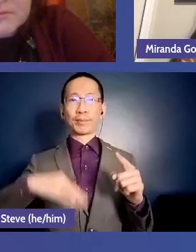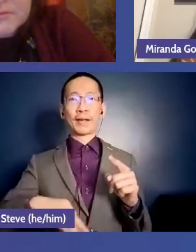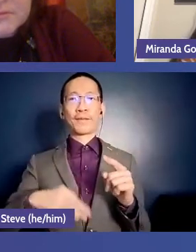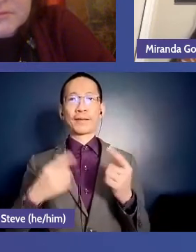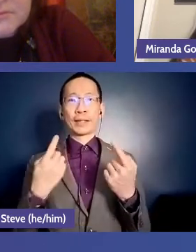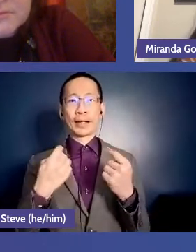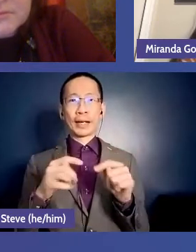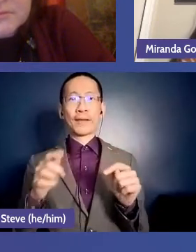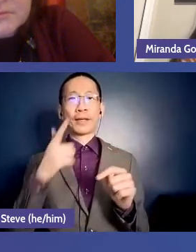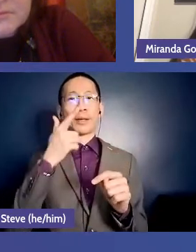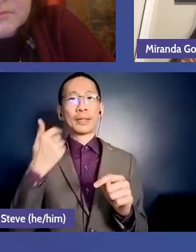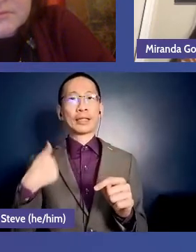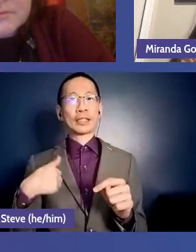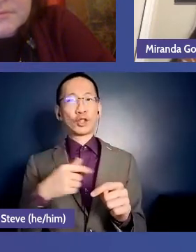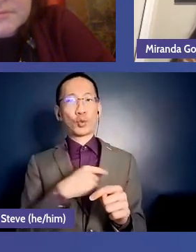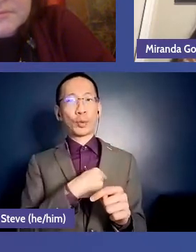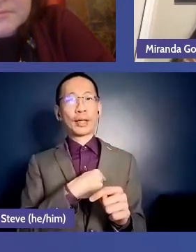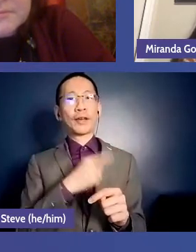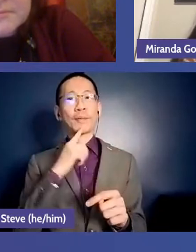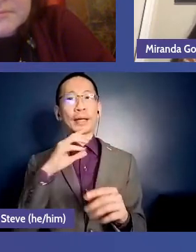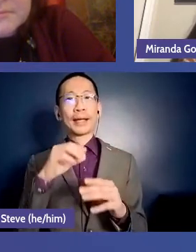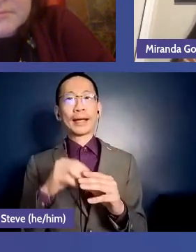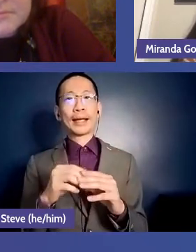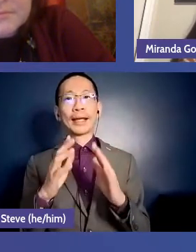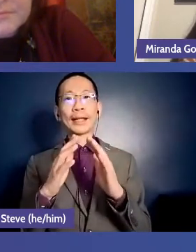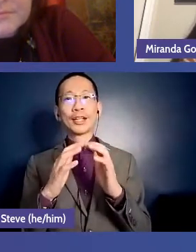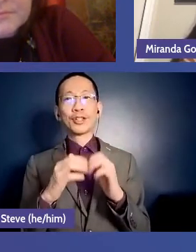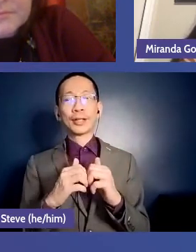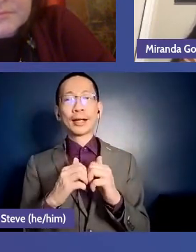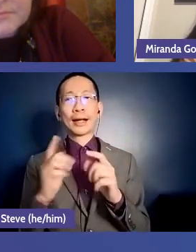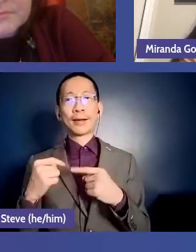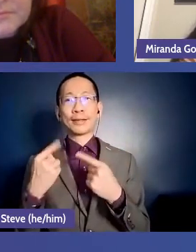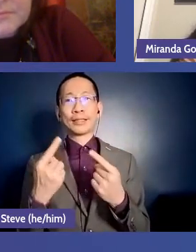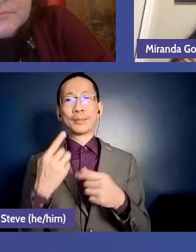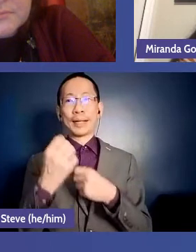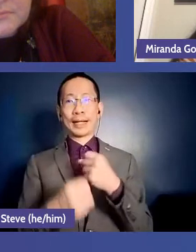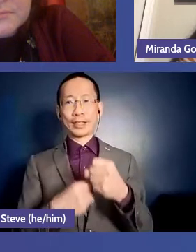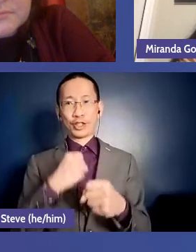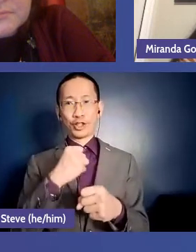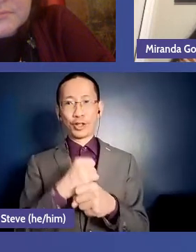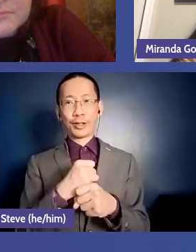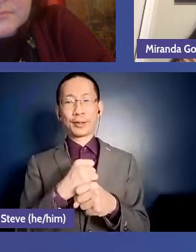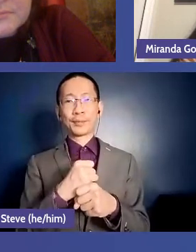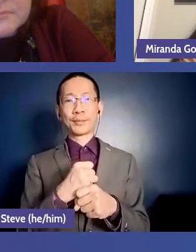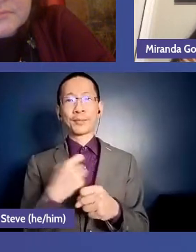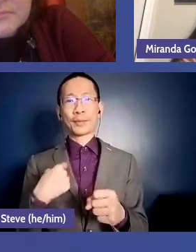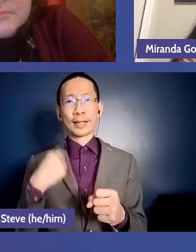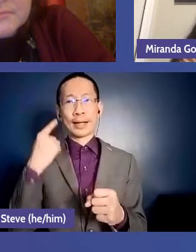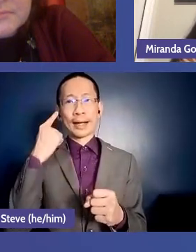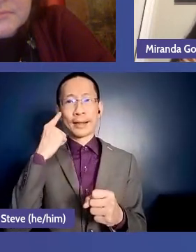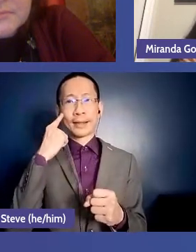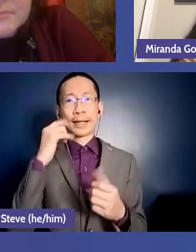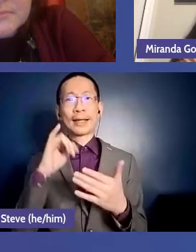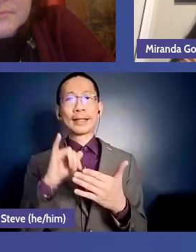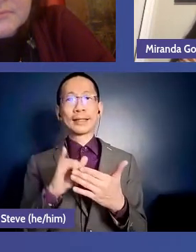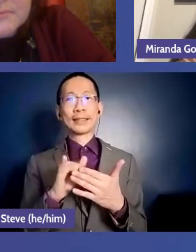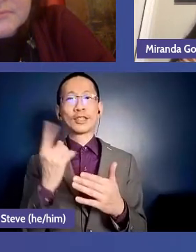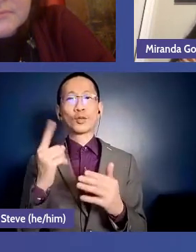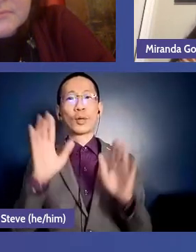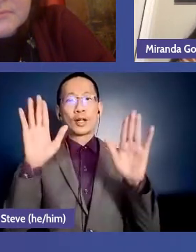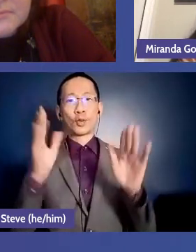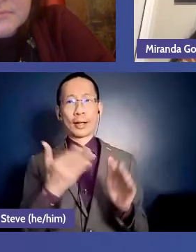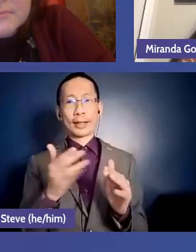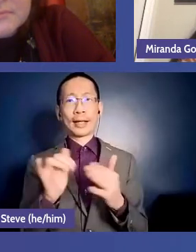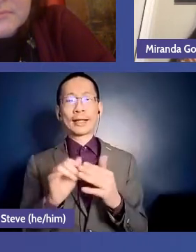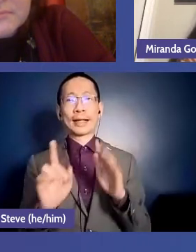especially since we've been in a shutdown this past year. I think it's one great thing that